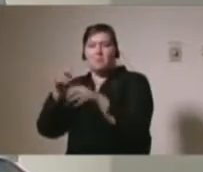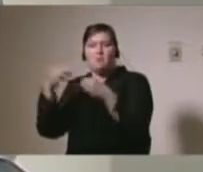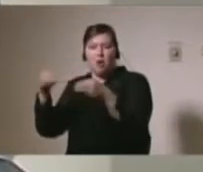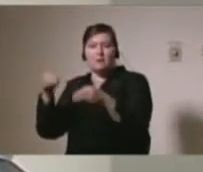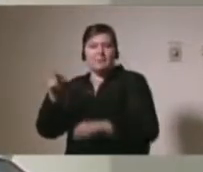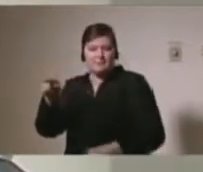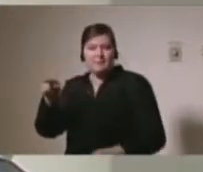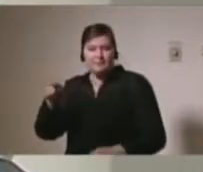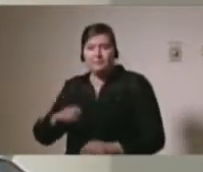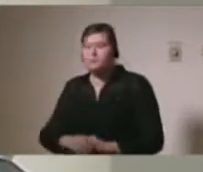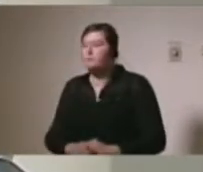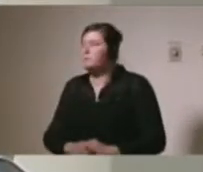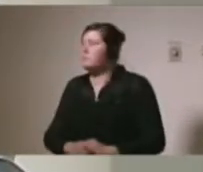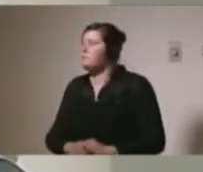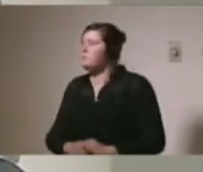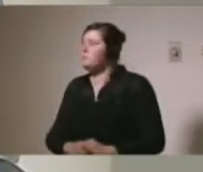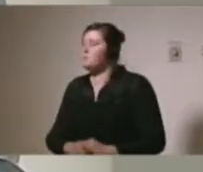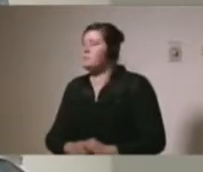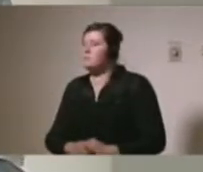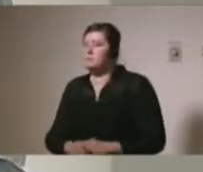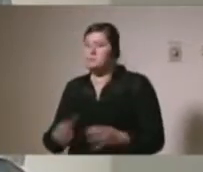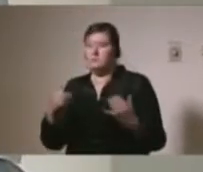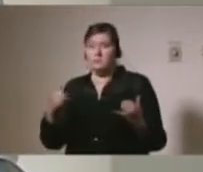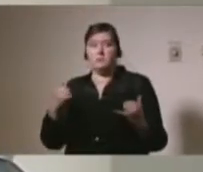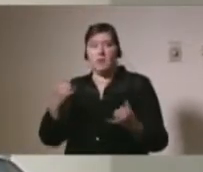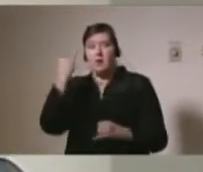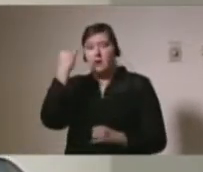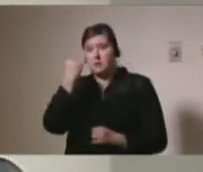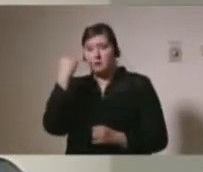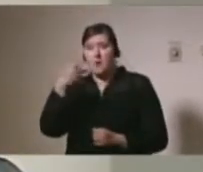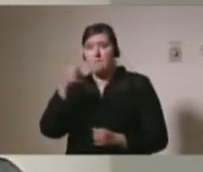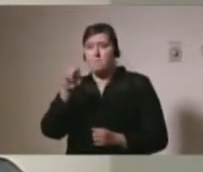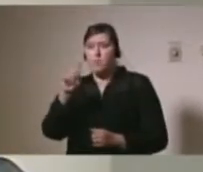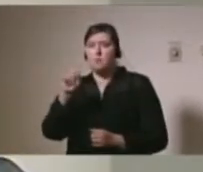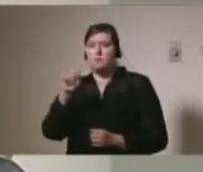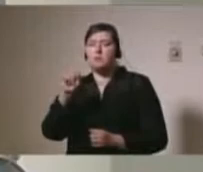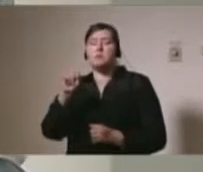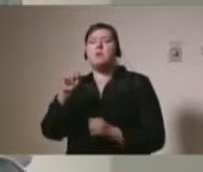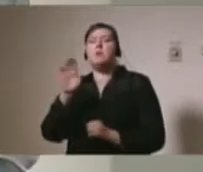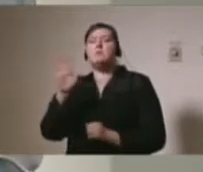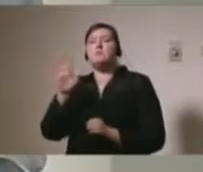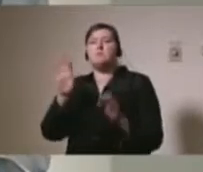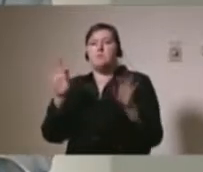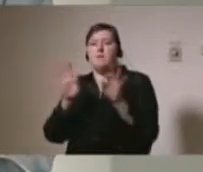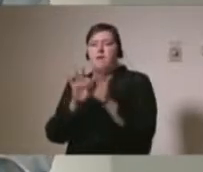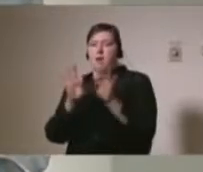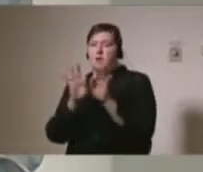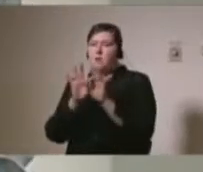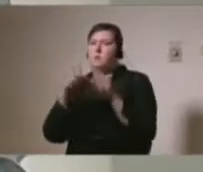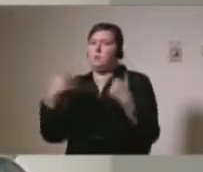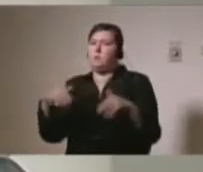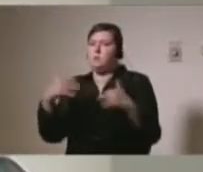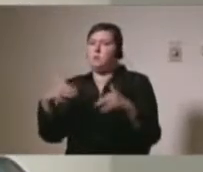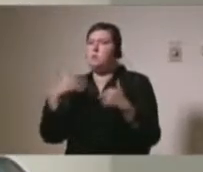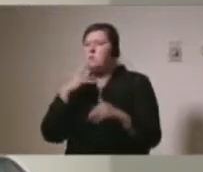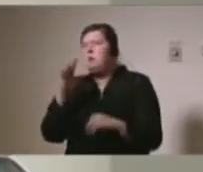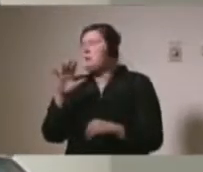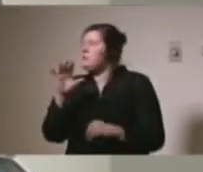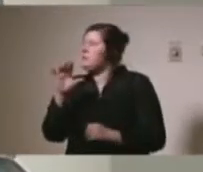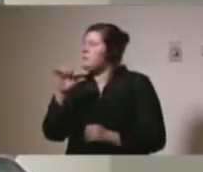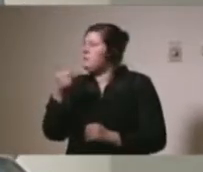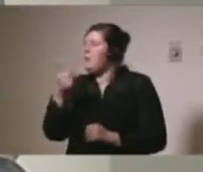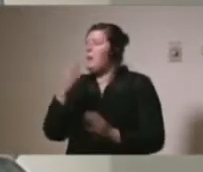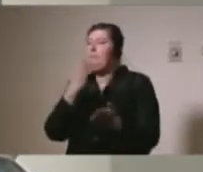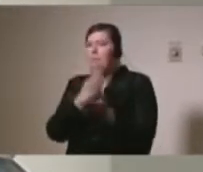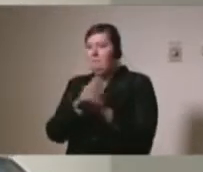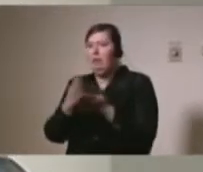has a large market value of between 10 to 12 billion euros. So the government has decided to sell